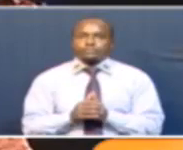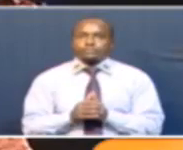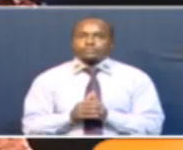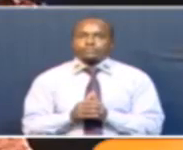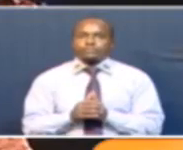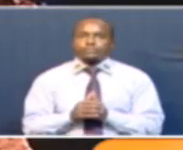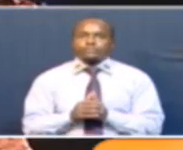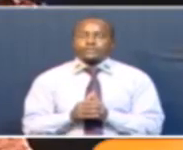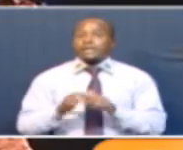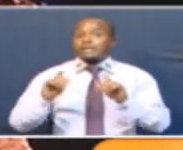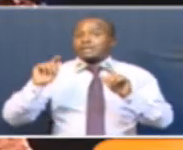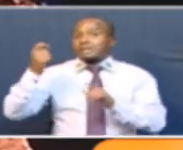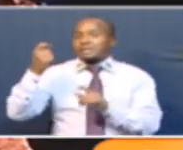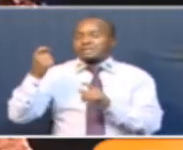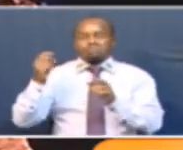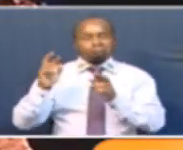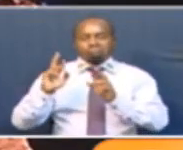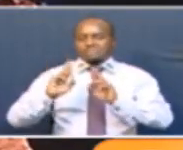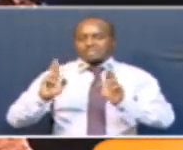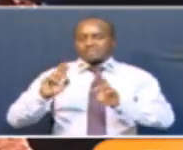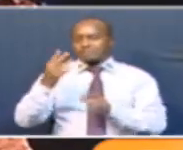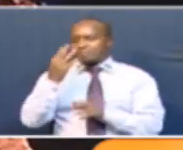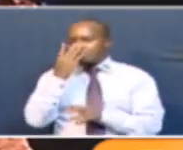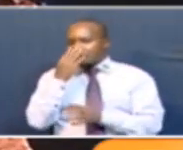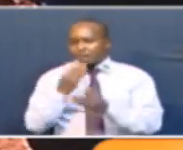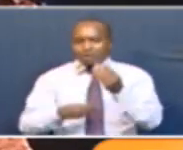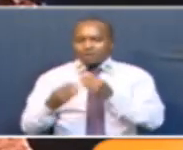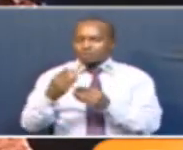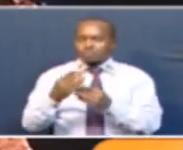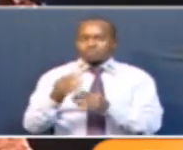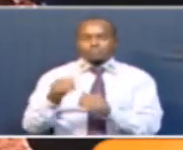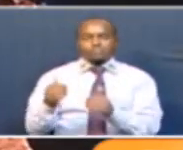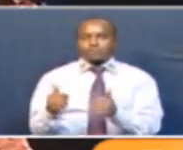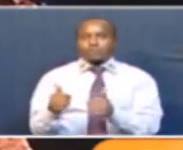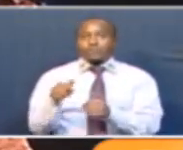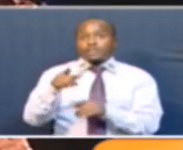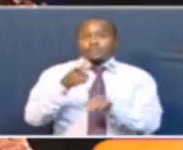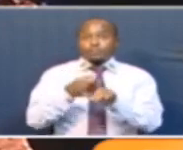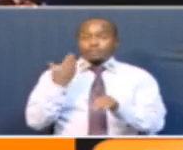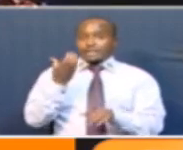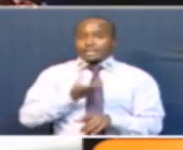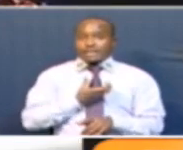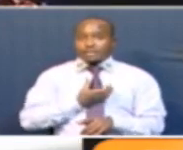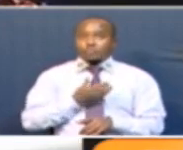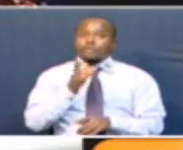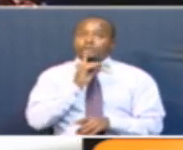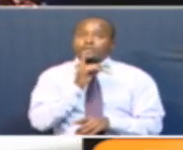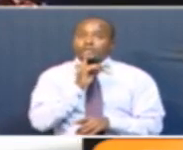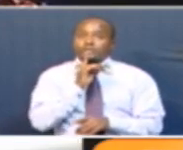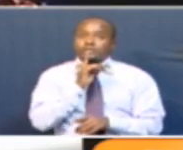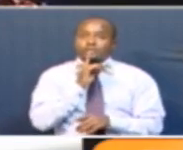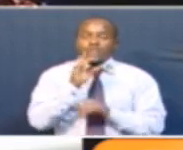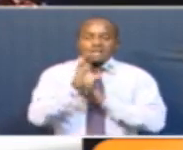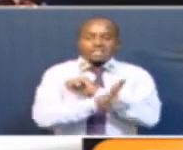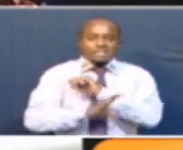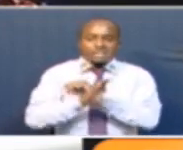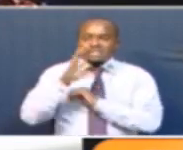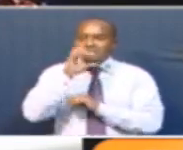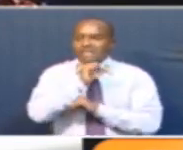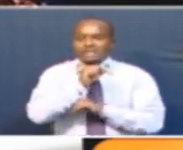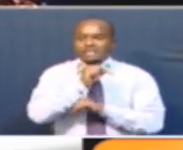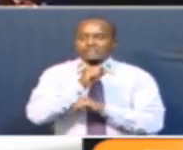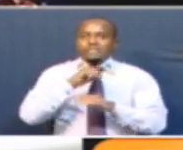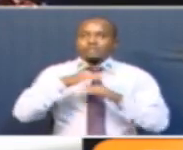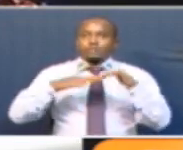Kenya is not yet ready to set up its own flower auction. This, according to the Kenya Flower Council, which says the country lacks the infrastructure